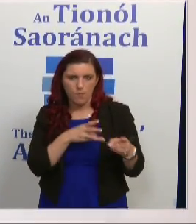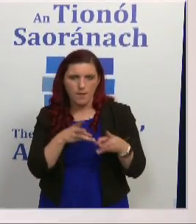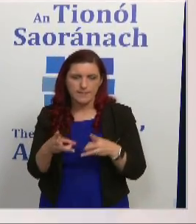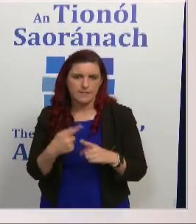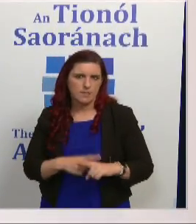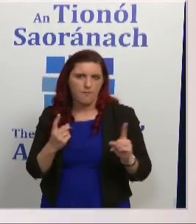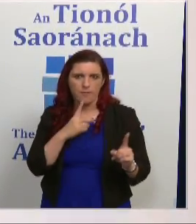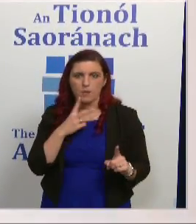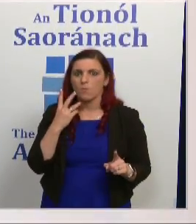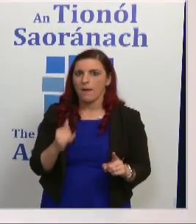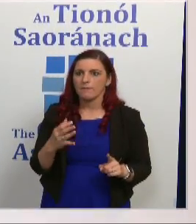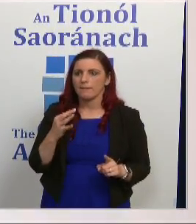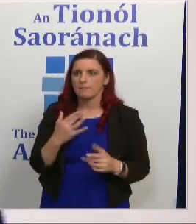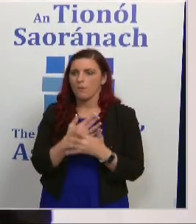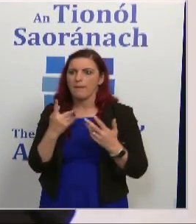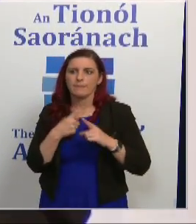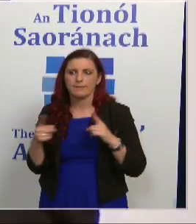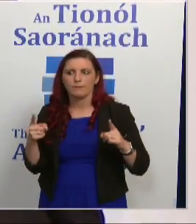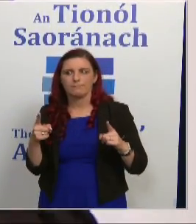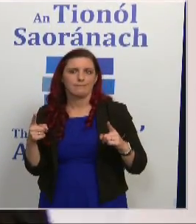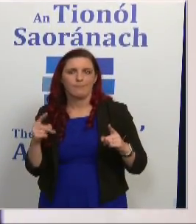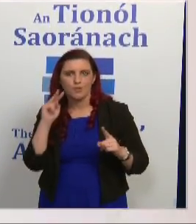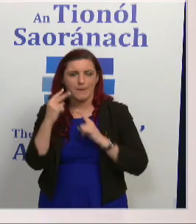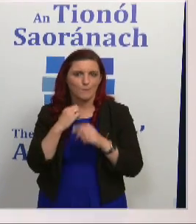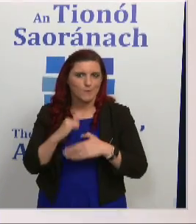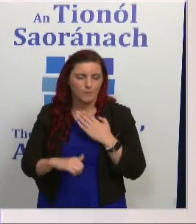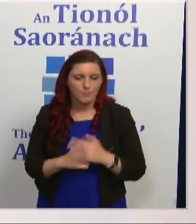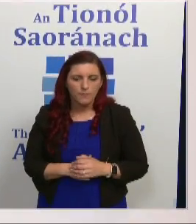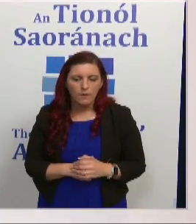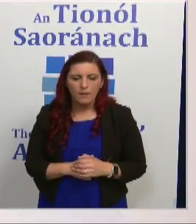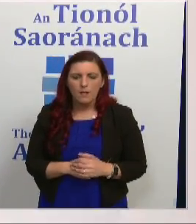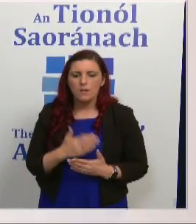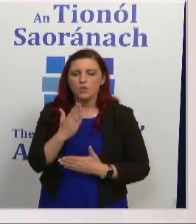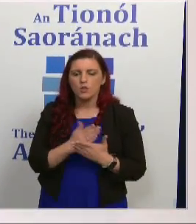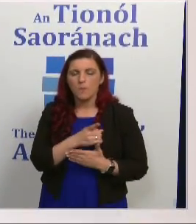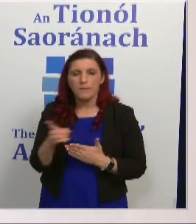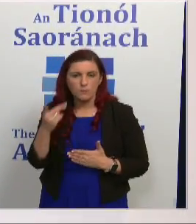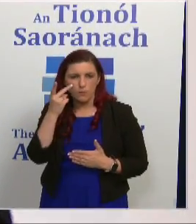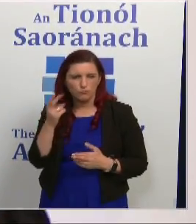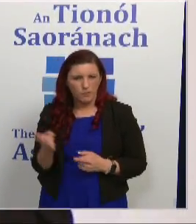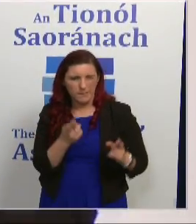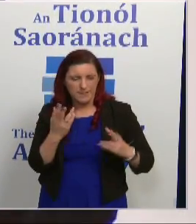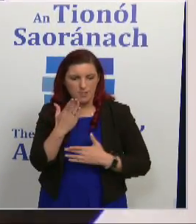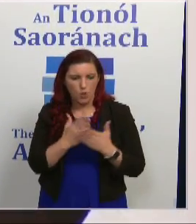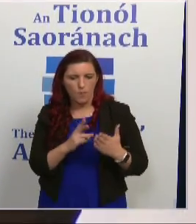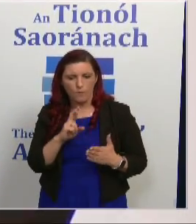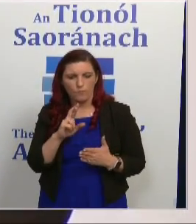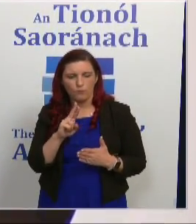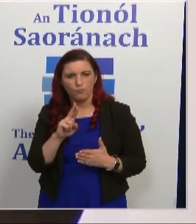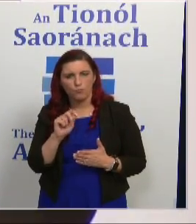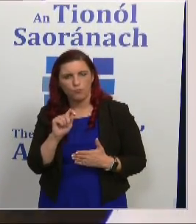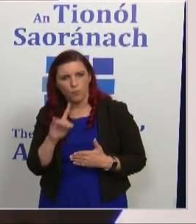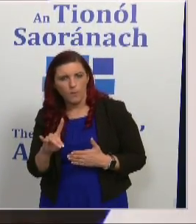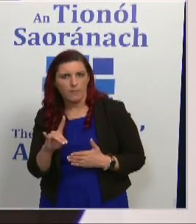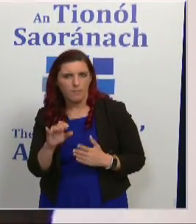sort of odd title here today. So some of this will just recap on sort of roots point, to sort of speak to Dublin's